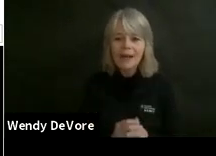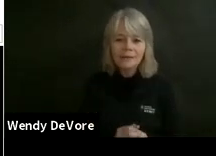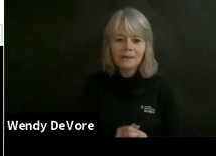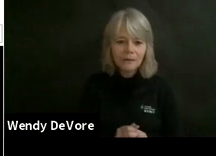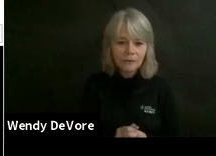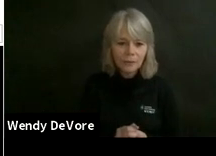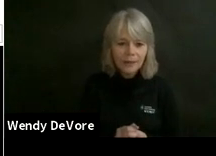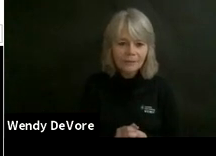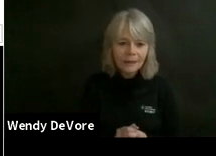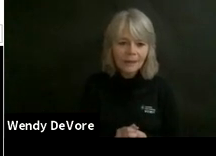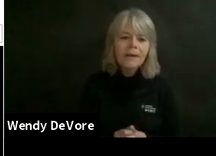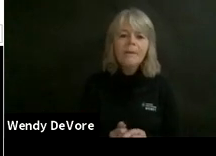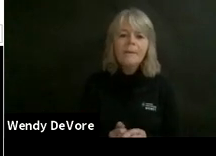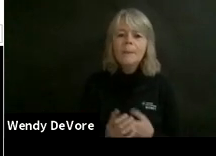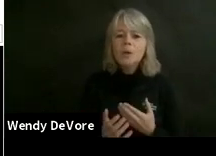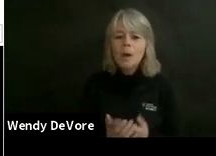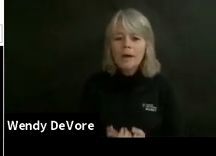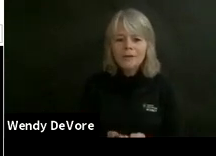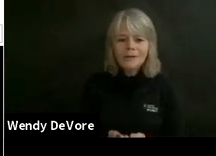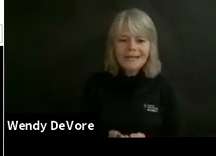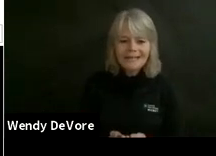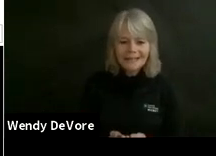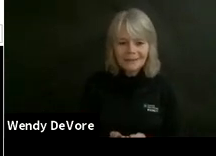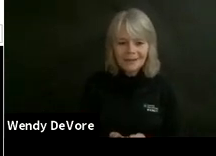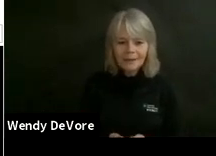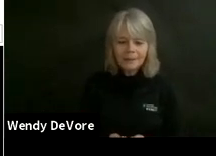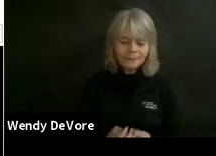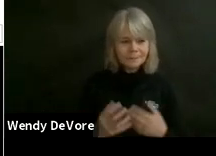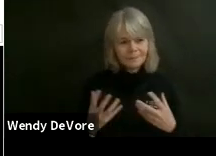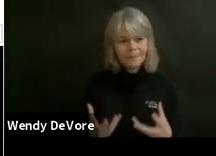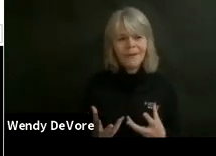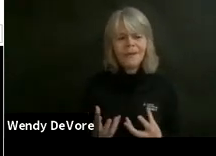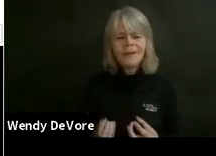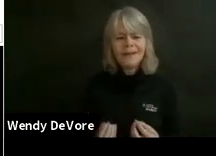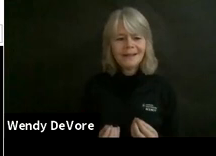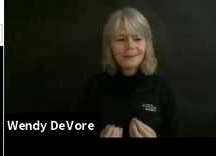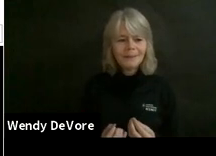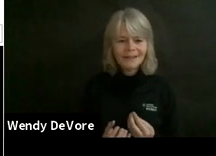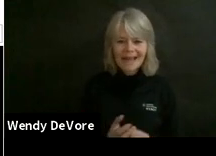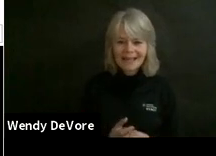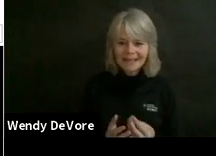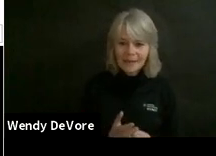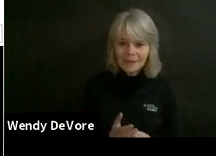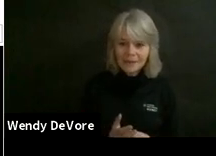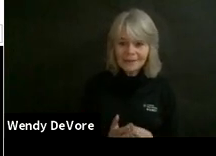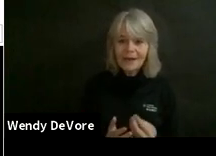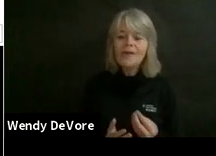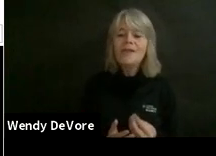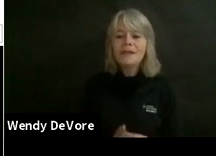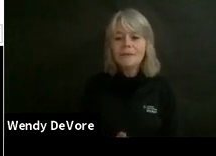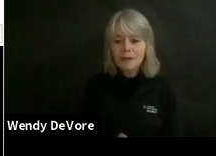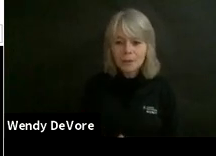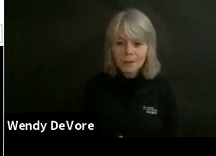amplifies their voice. You also need to consider the the tech savviness